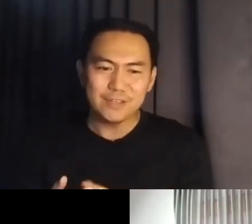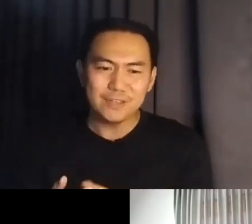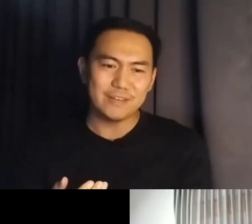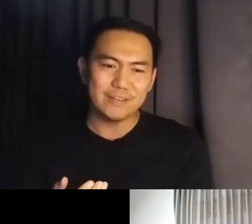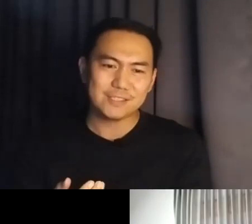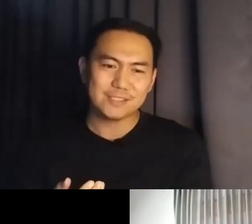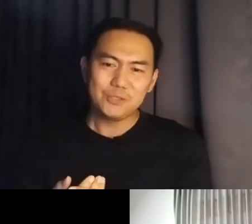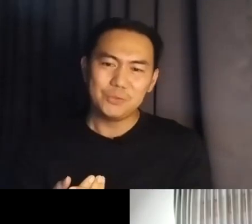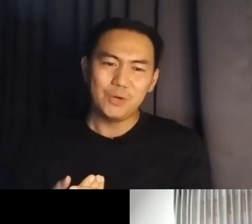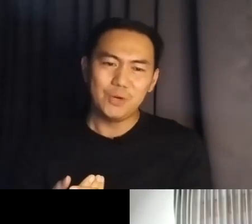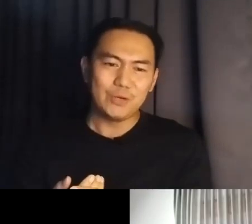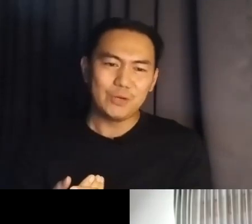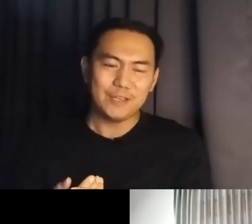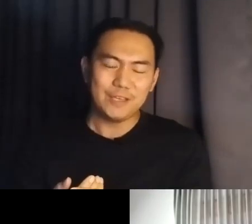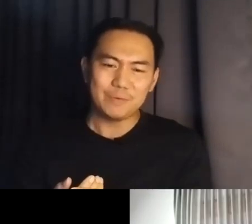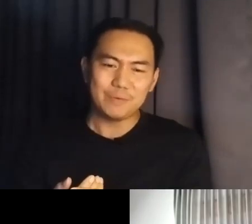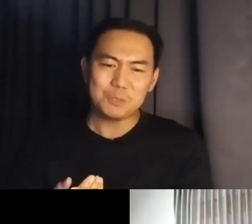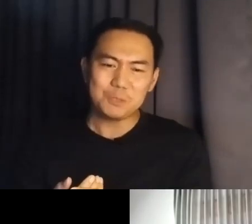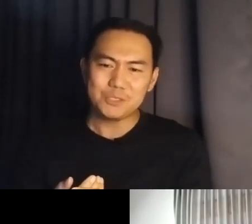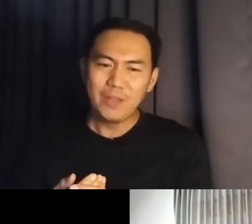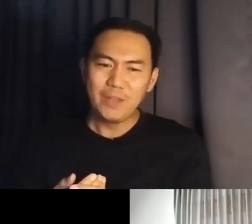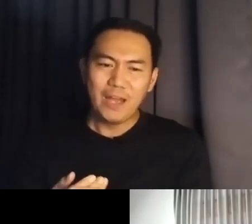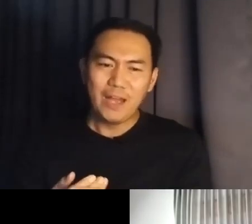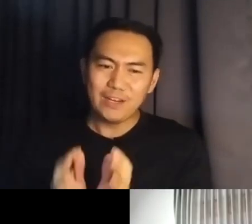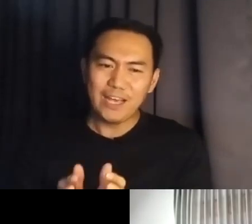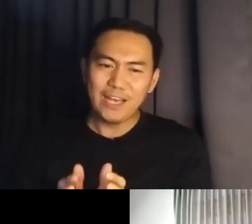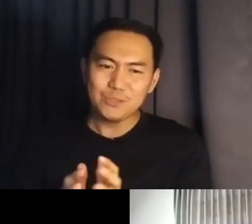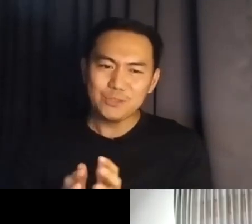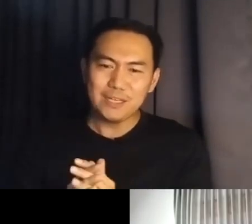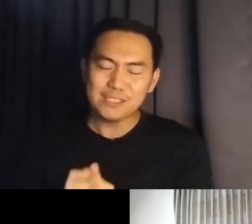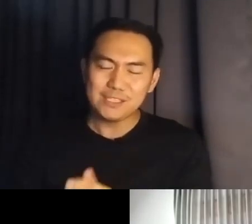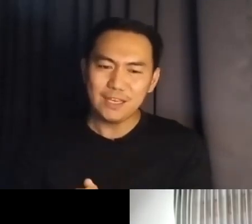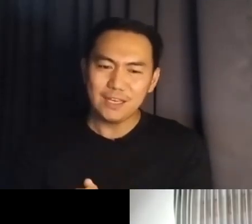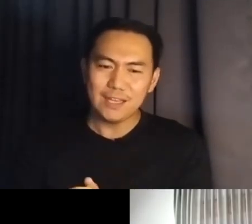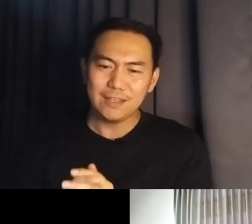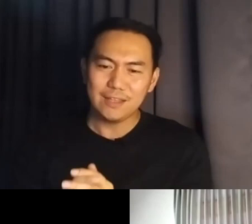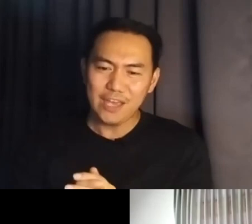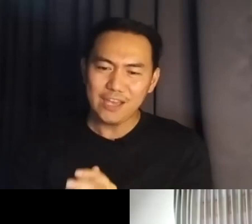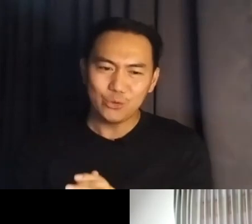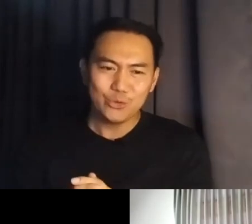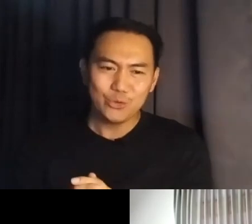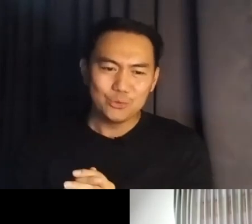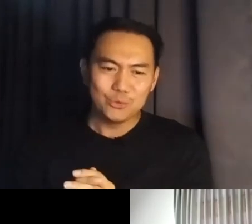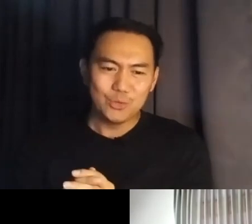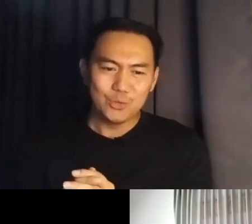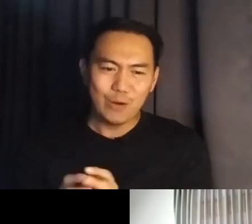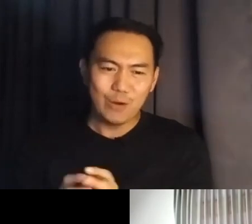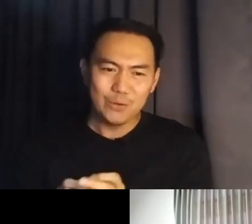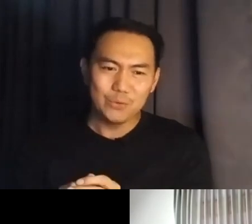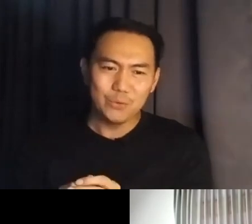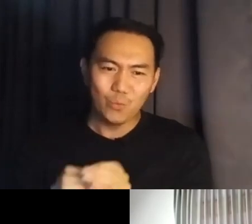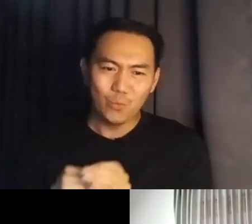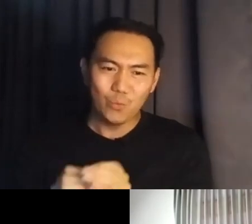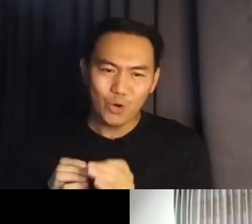safety risks to our trafficking responders. So I think I would like to end by saying that thank you to our